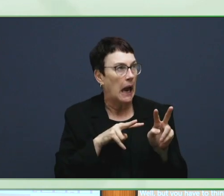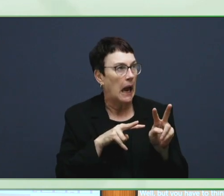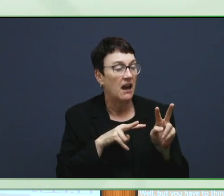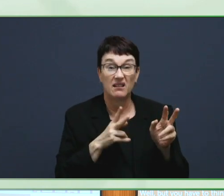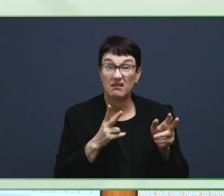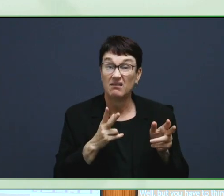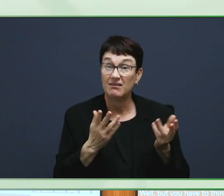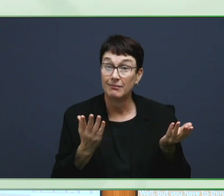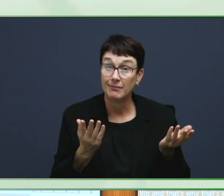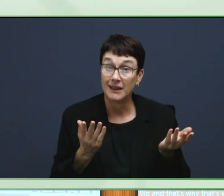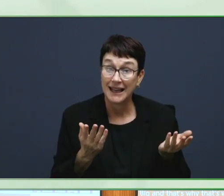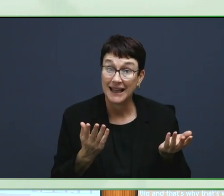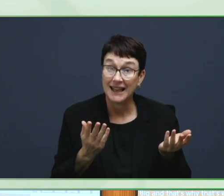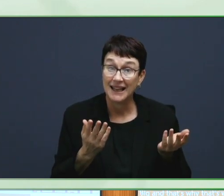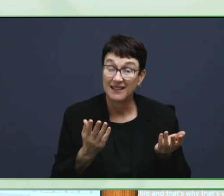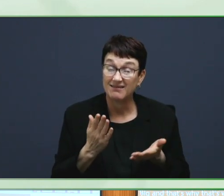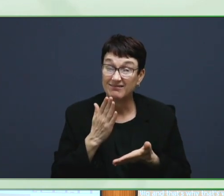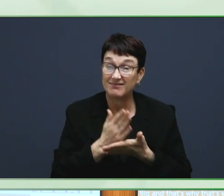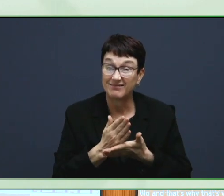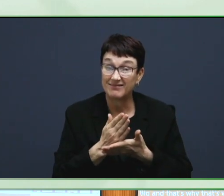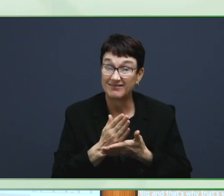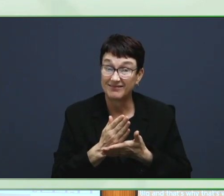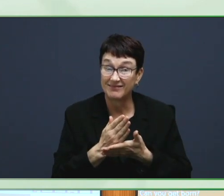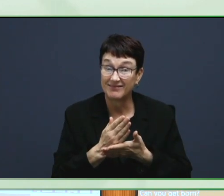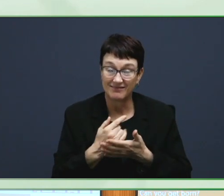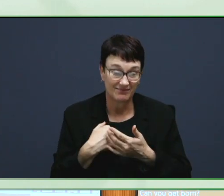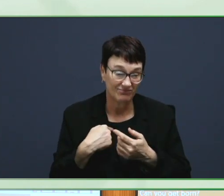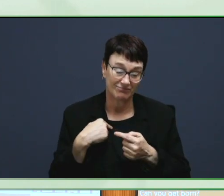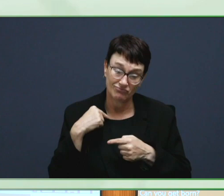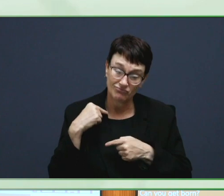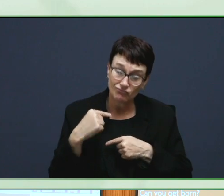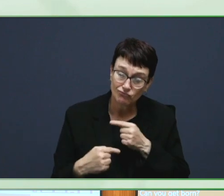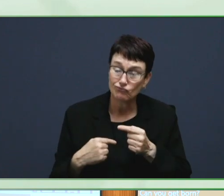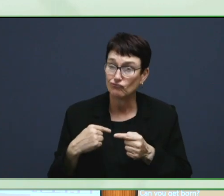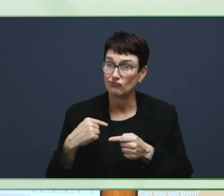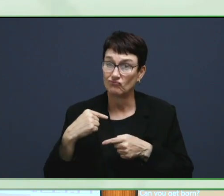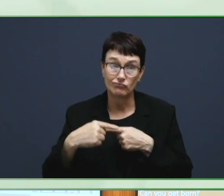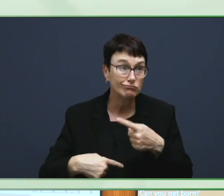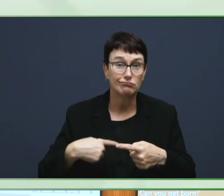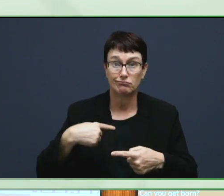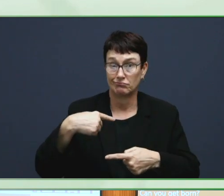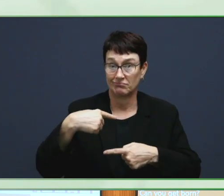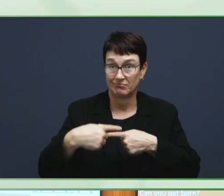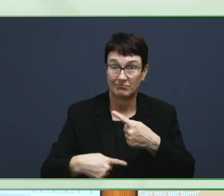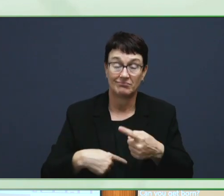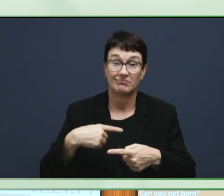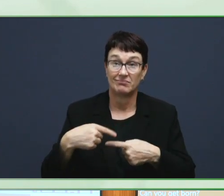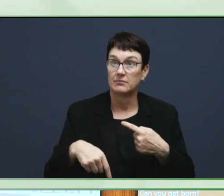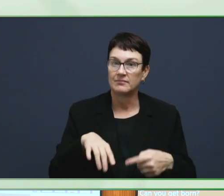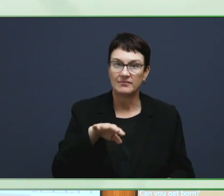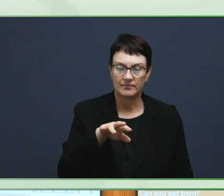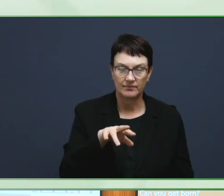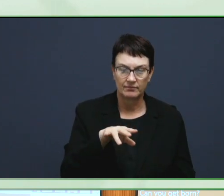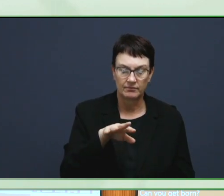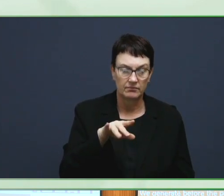PanQAyuda born. We generate before the pandemic 20 works